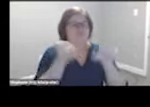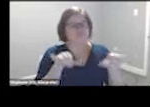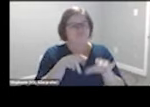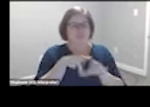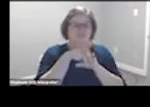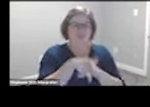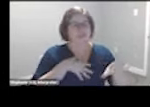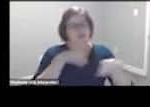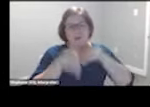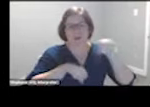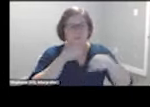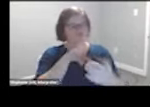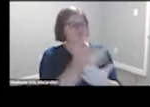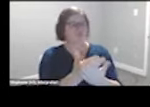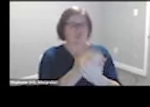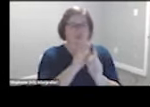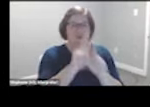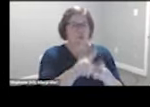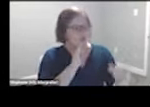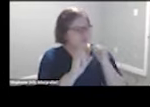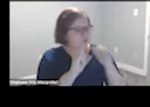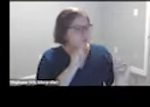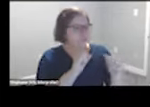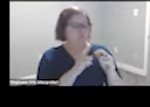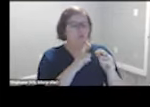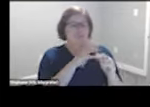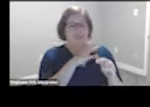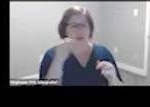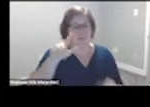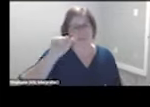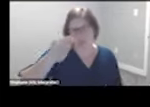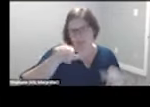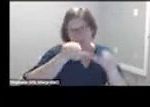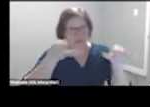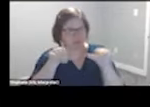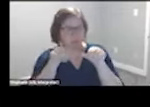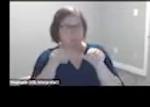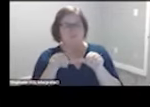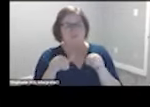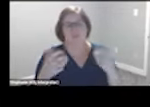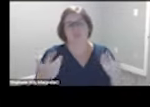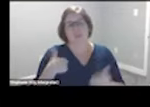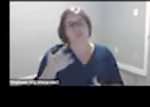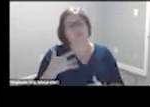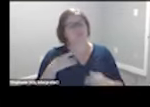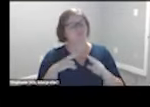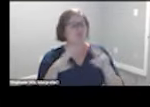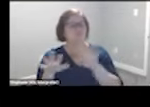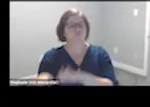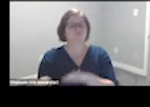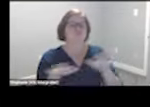then come to the interview place and lab place to have a selection process. That also make me so relaxing and